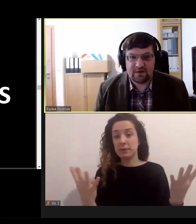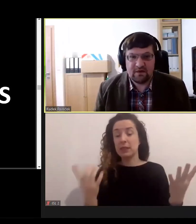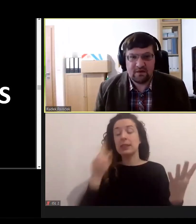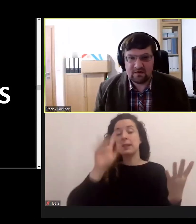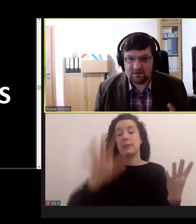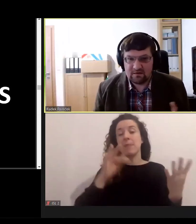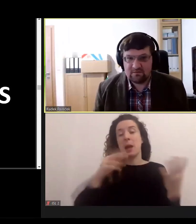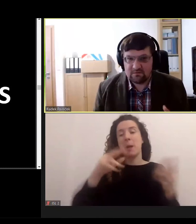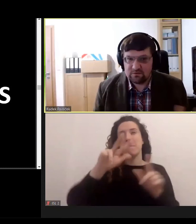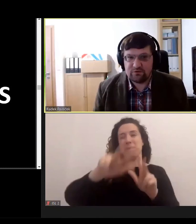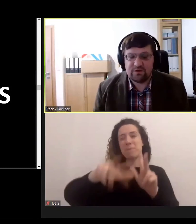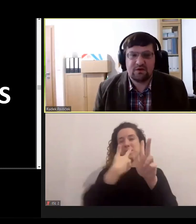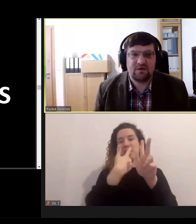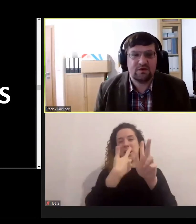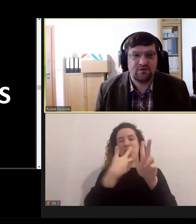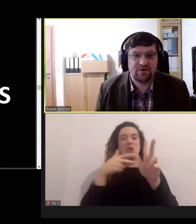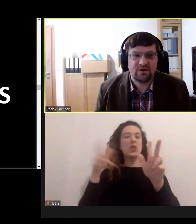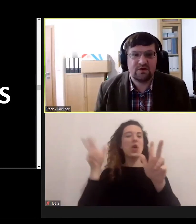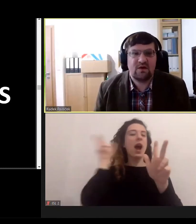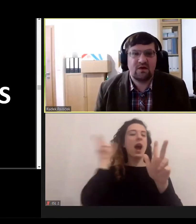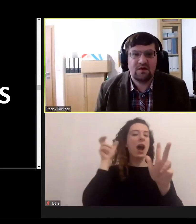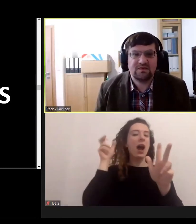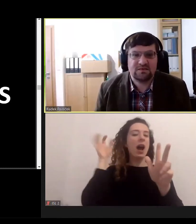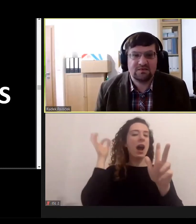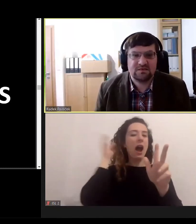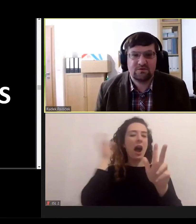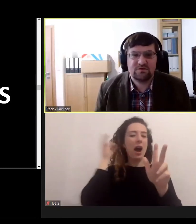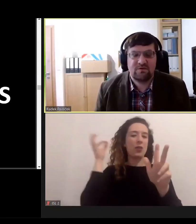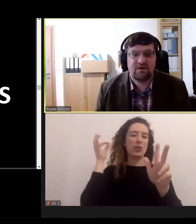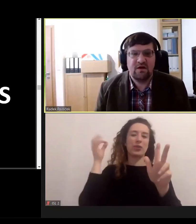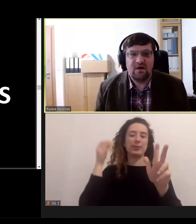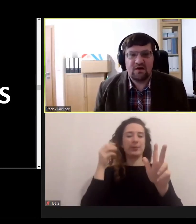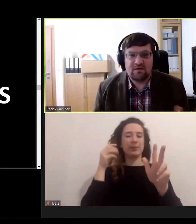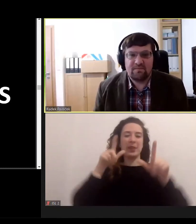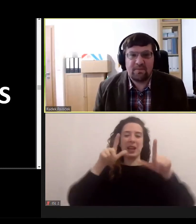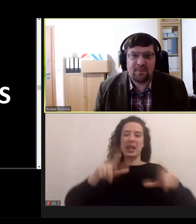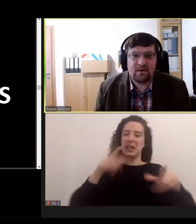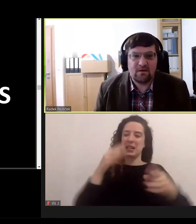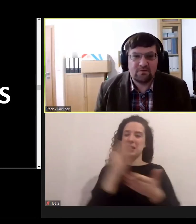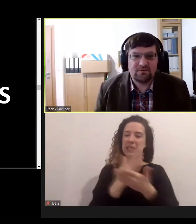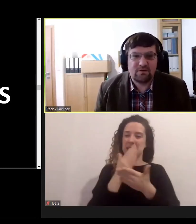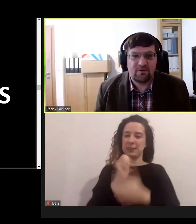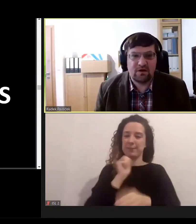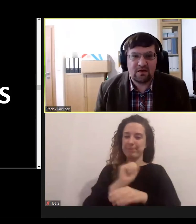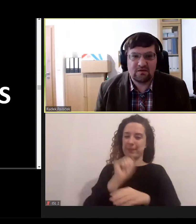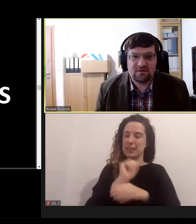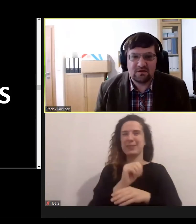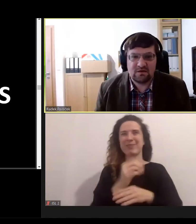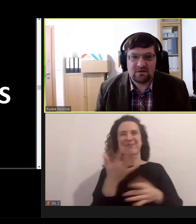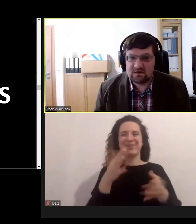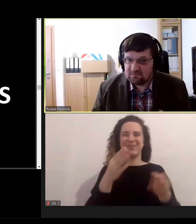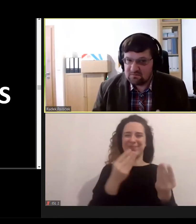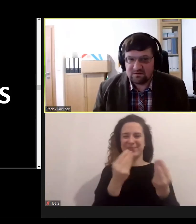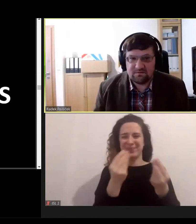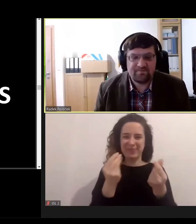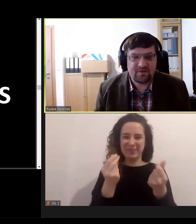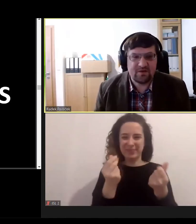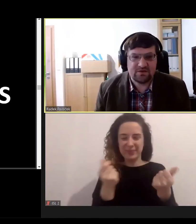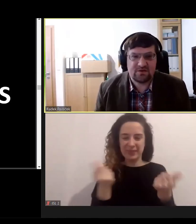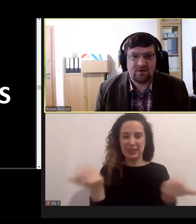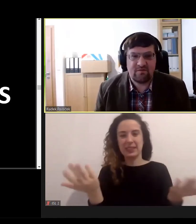after 1 or 2 days, and everything and everybody was moved to